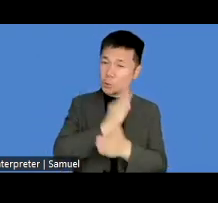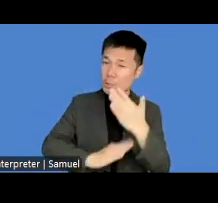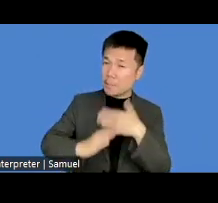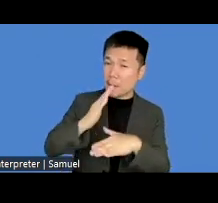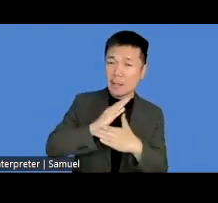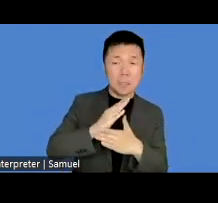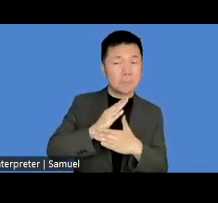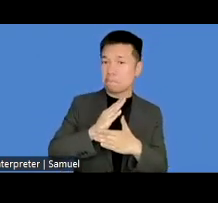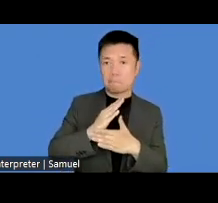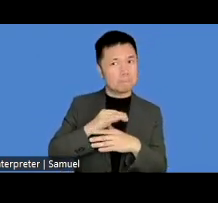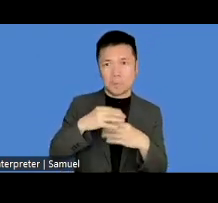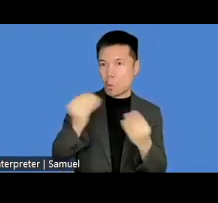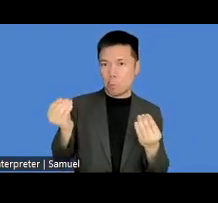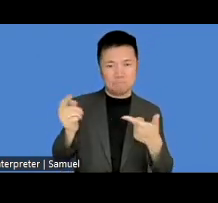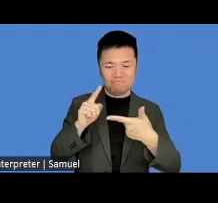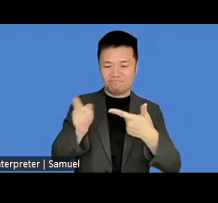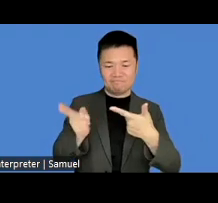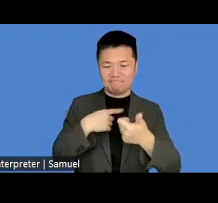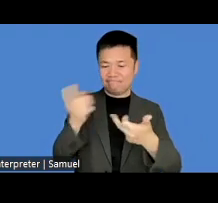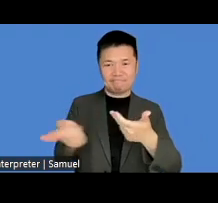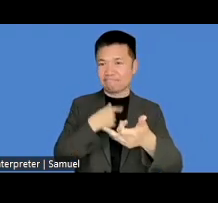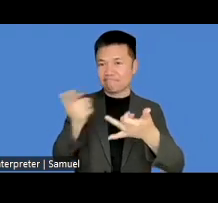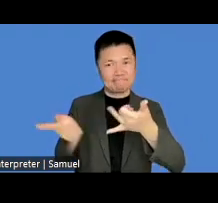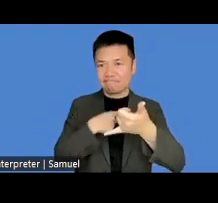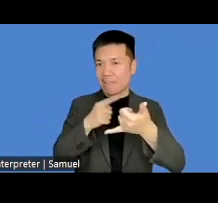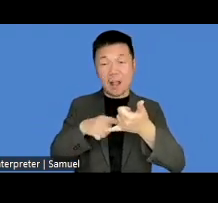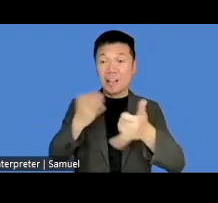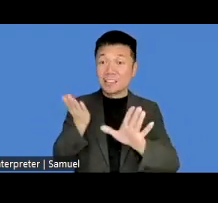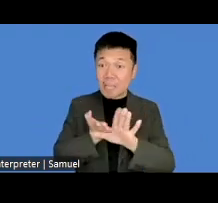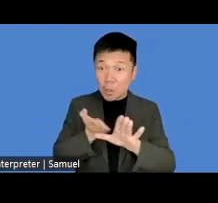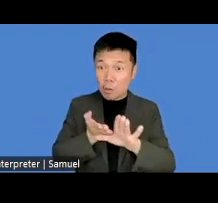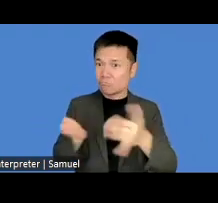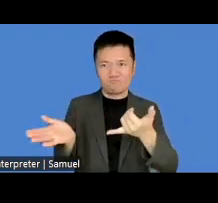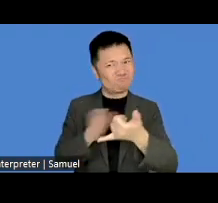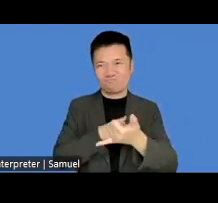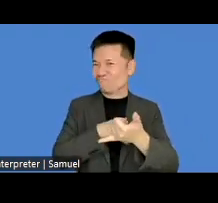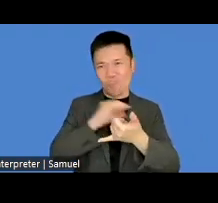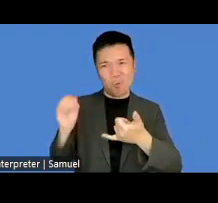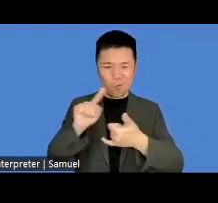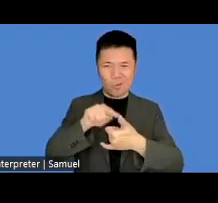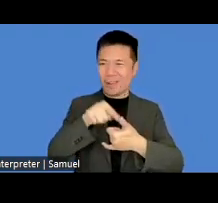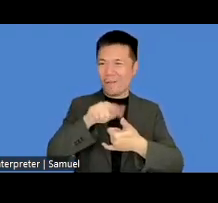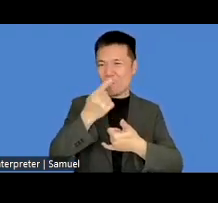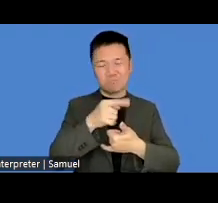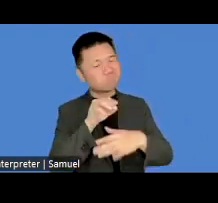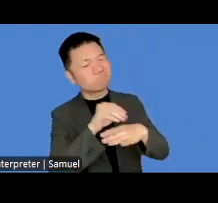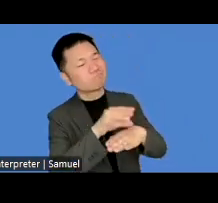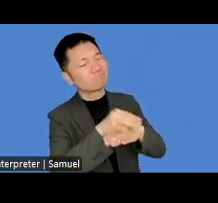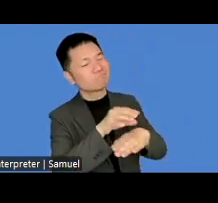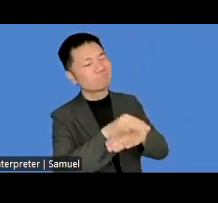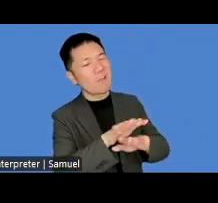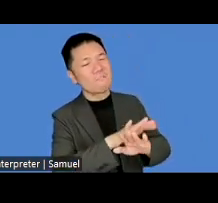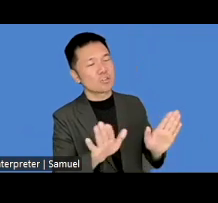people with psychosocial disabilities. And the director of this place told us that the state has a very